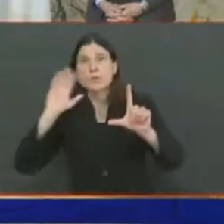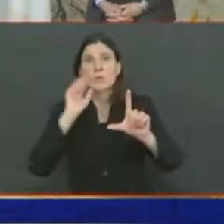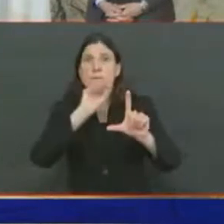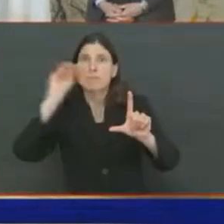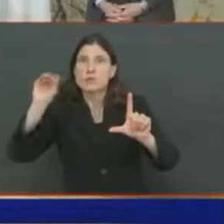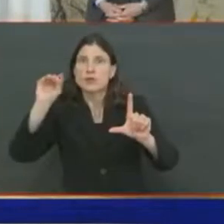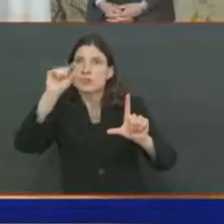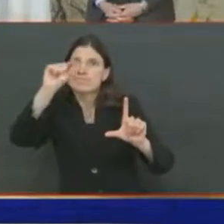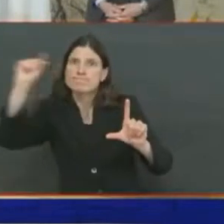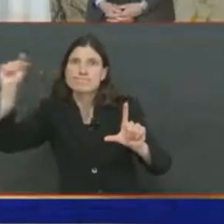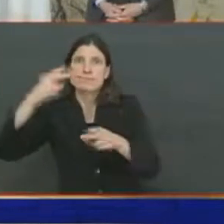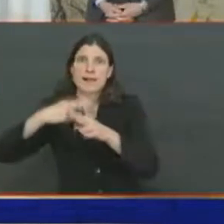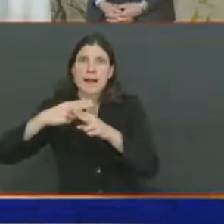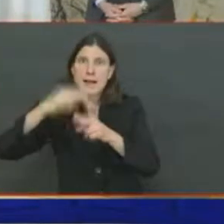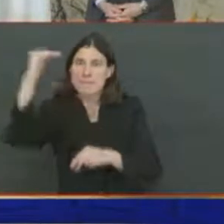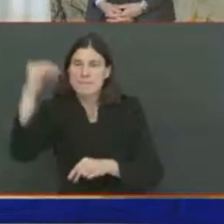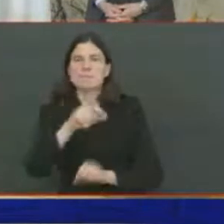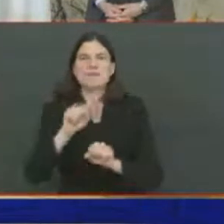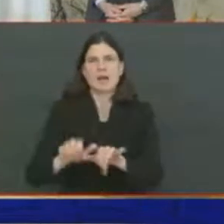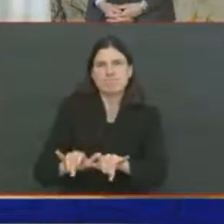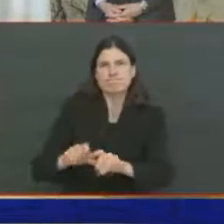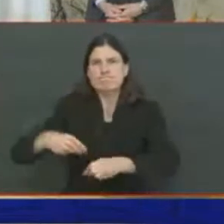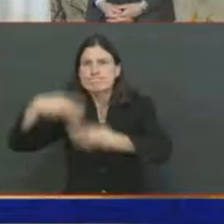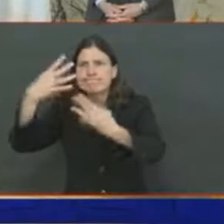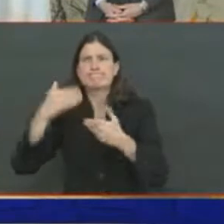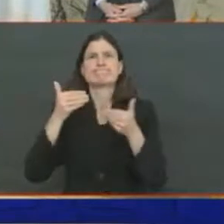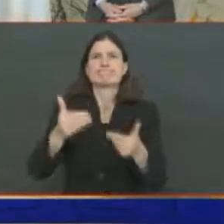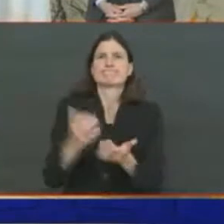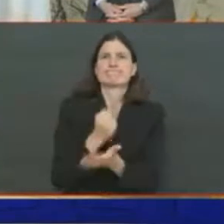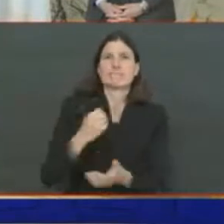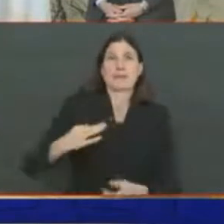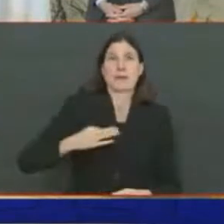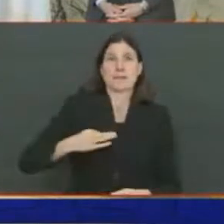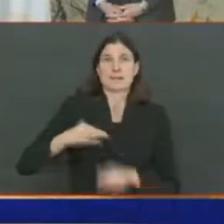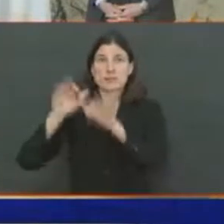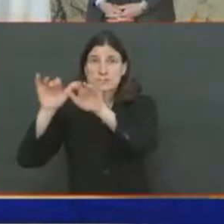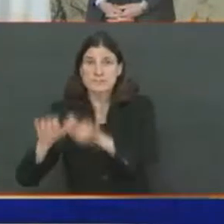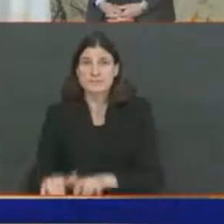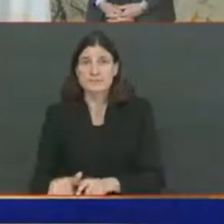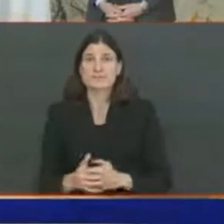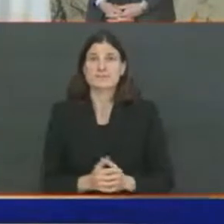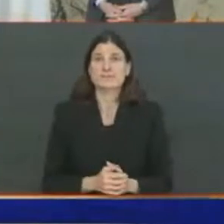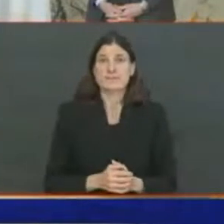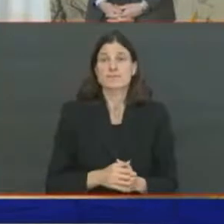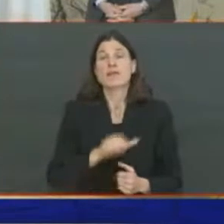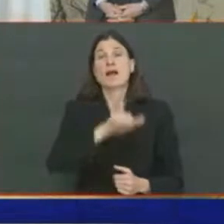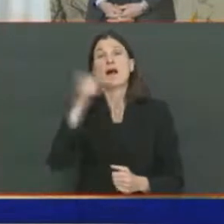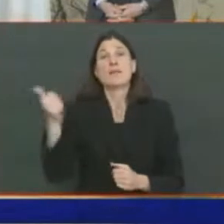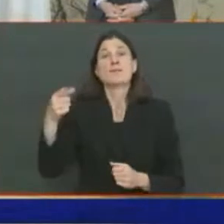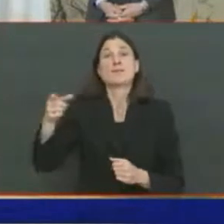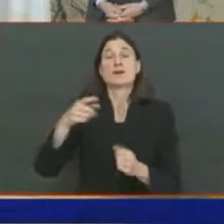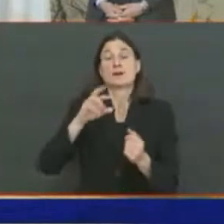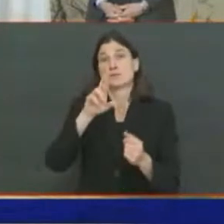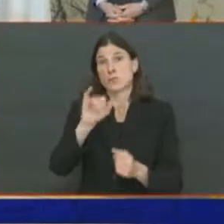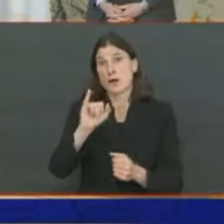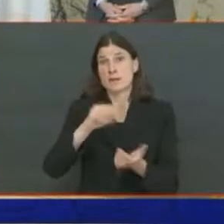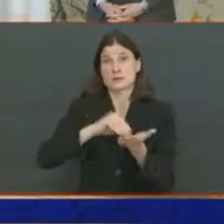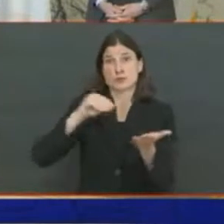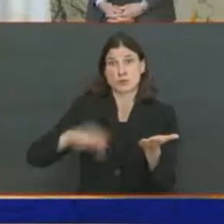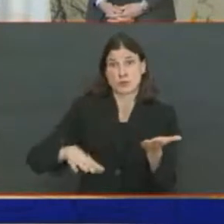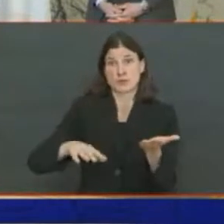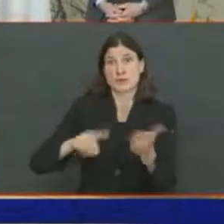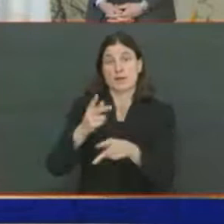Rhode Island Student Loan Authority, RISLA, is suspending monthly loan payments for up to 3 months for those whose income's